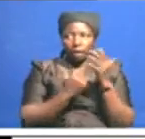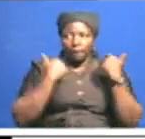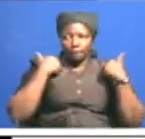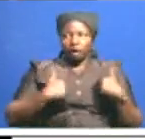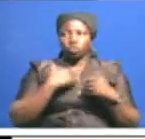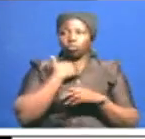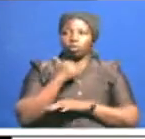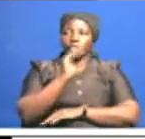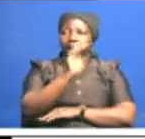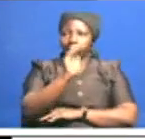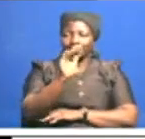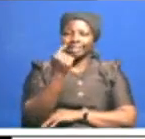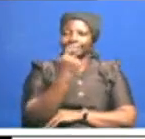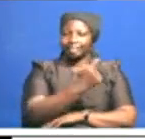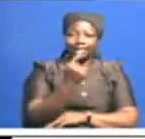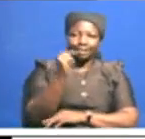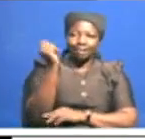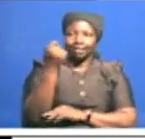urge every Kenyan,